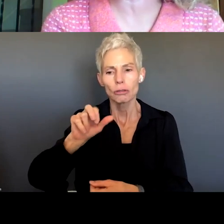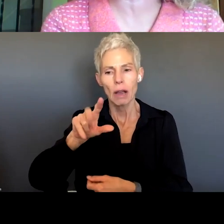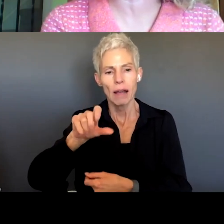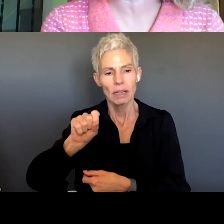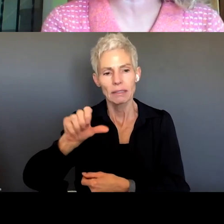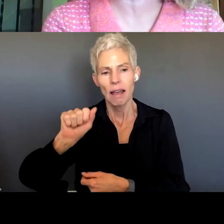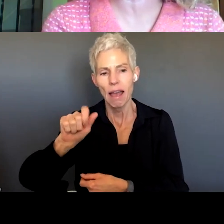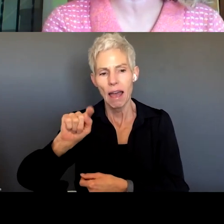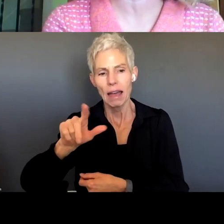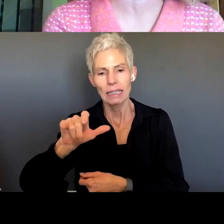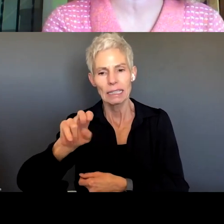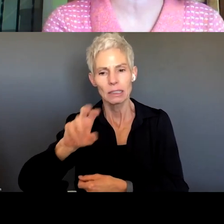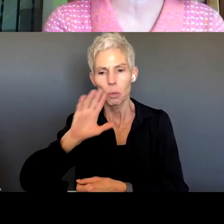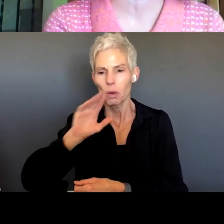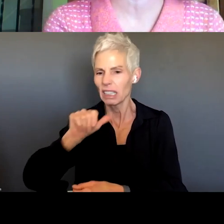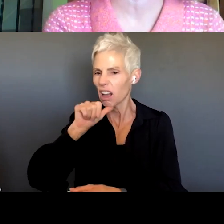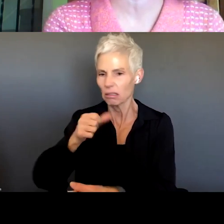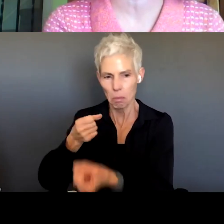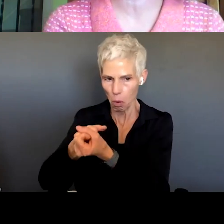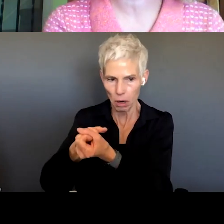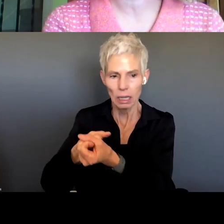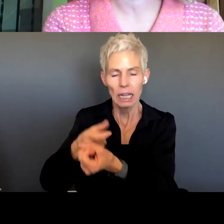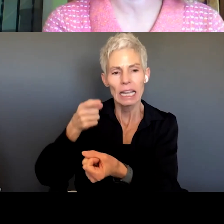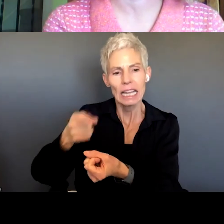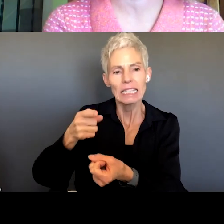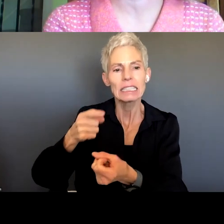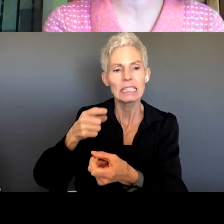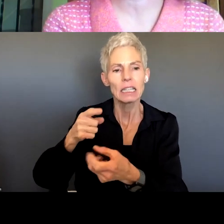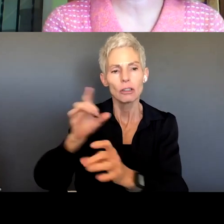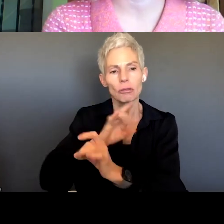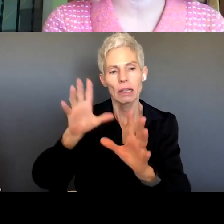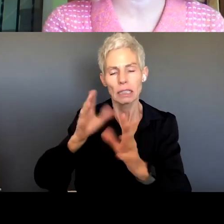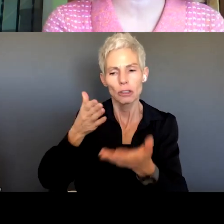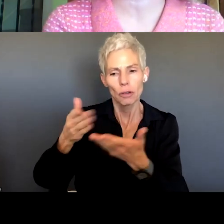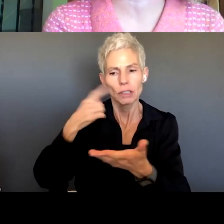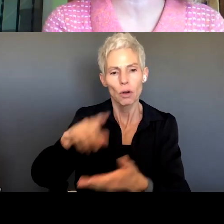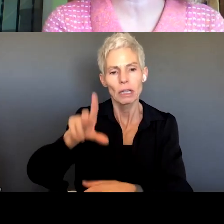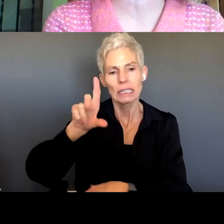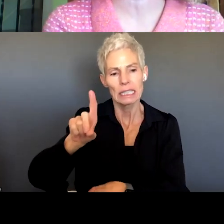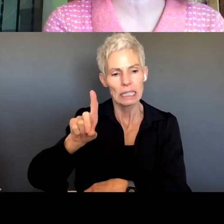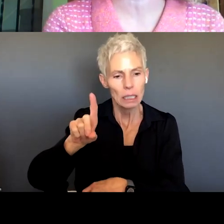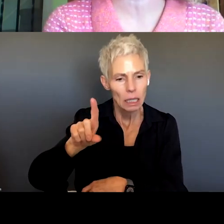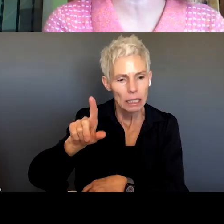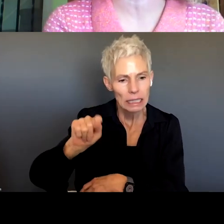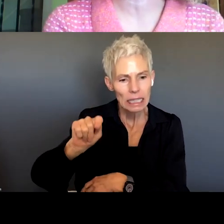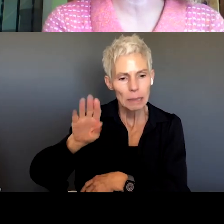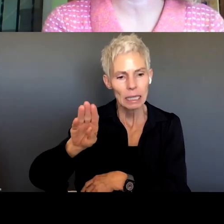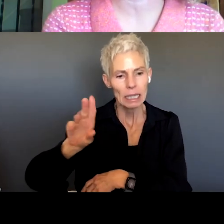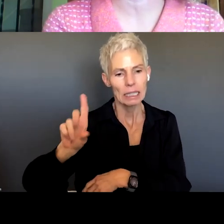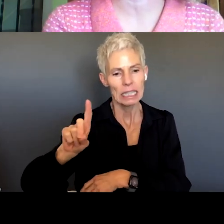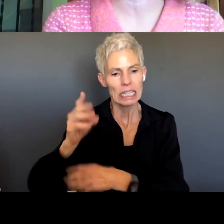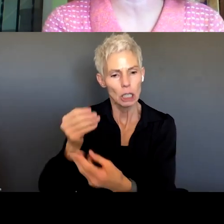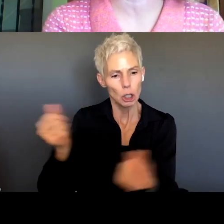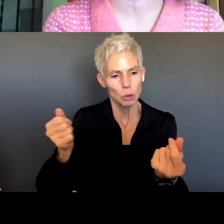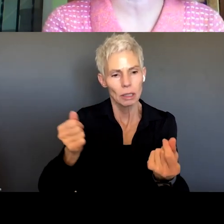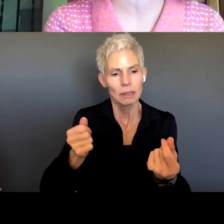is the Director of Clinical and Crisis Services for TBD Solutions. And really excited that Dr. Chuck Browning, President